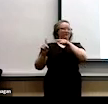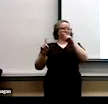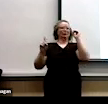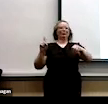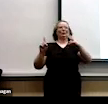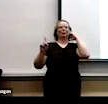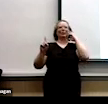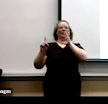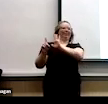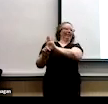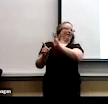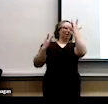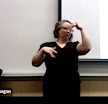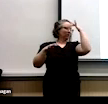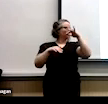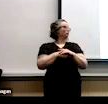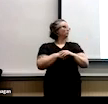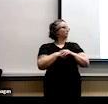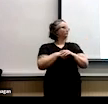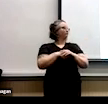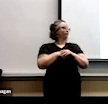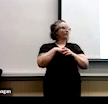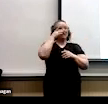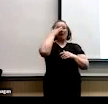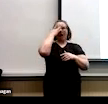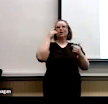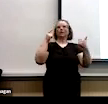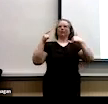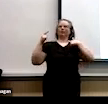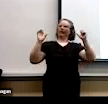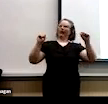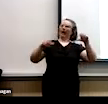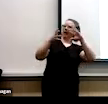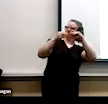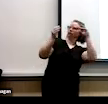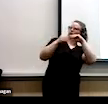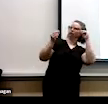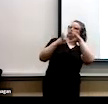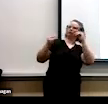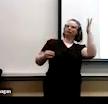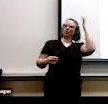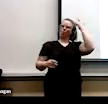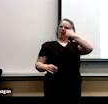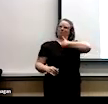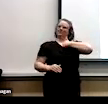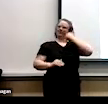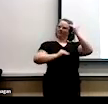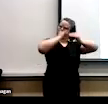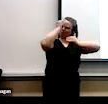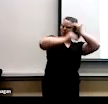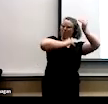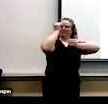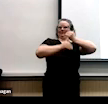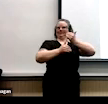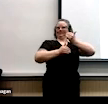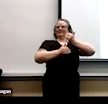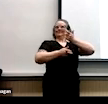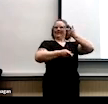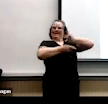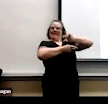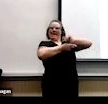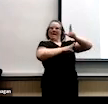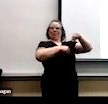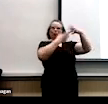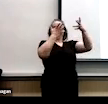adult providers. I'm allowed to say all this stuff because I am an adult provider, so I feel some immunity in calling out myself and those around me. So a lot of